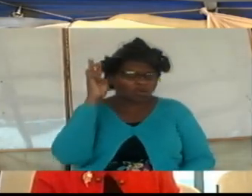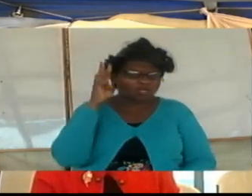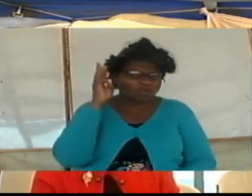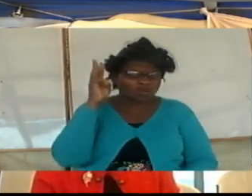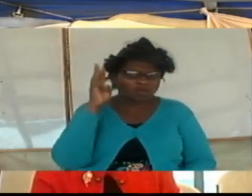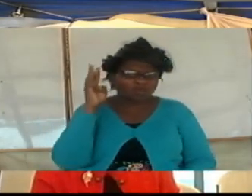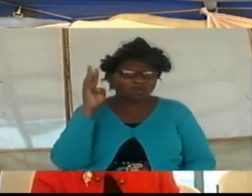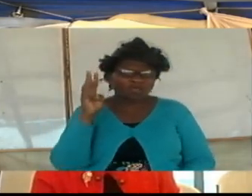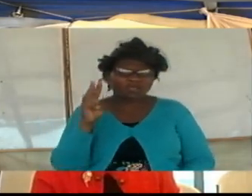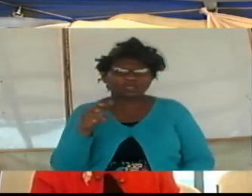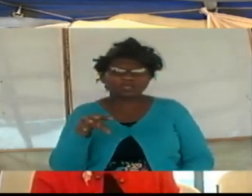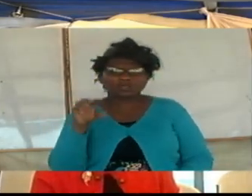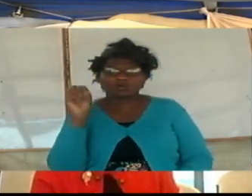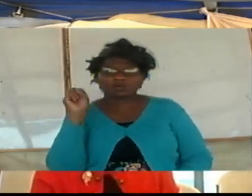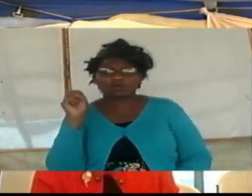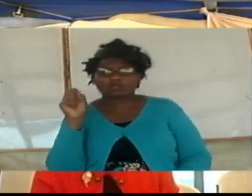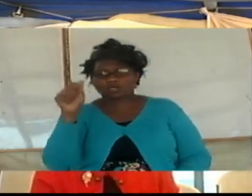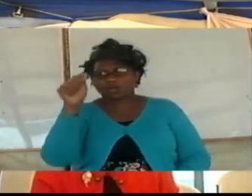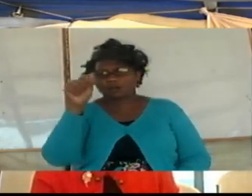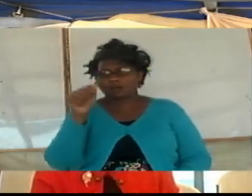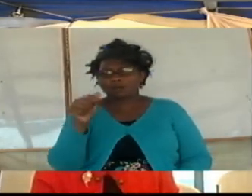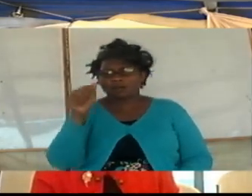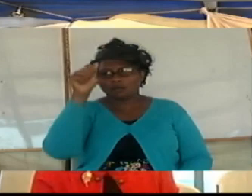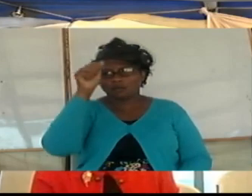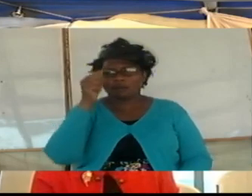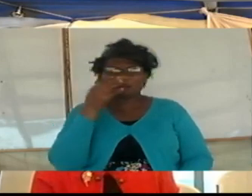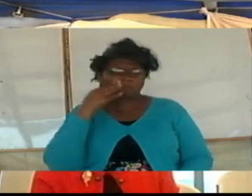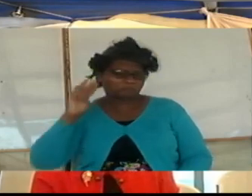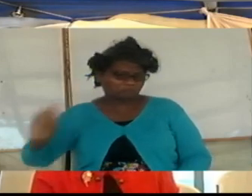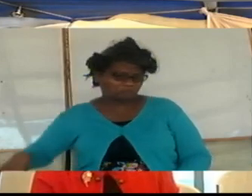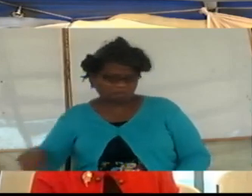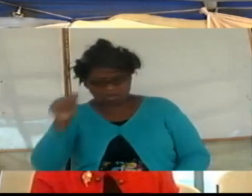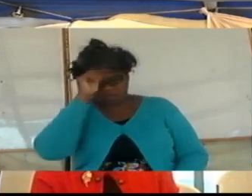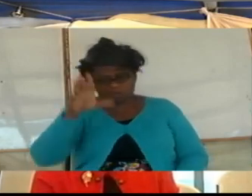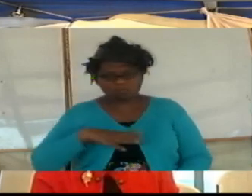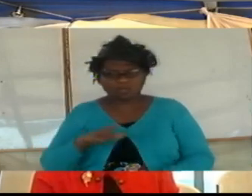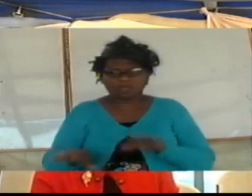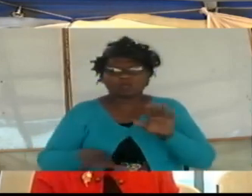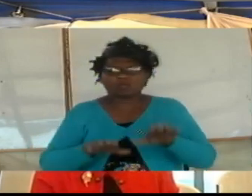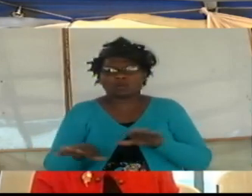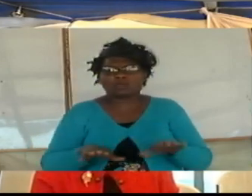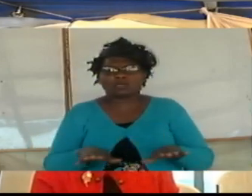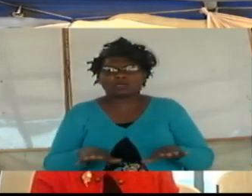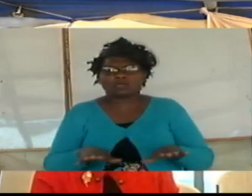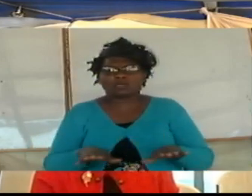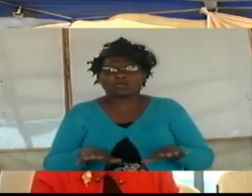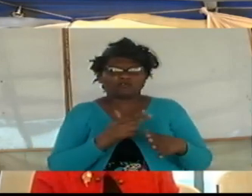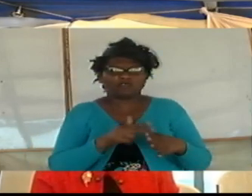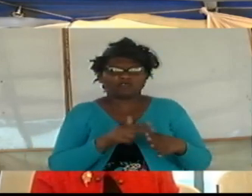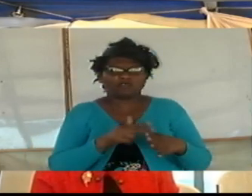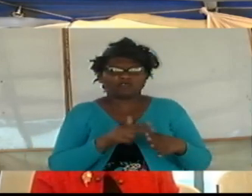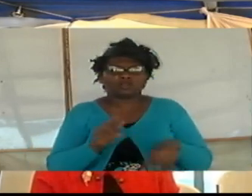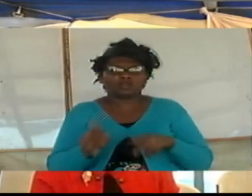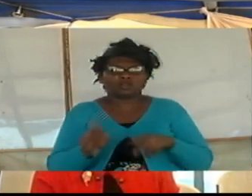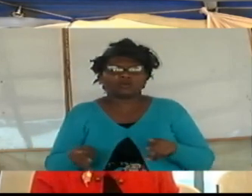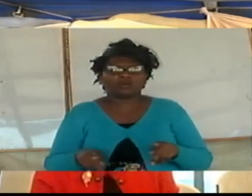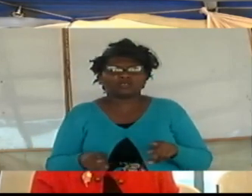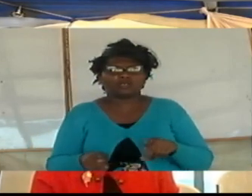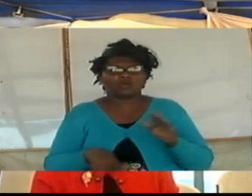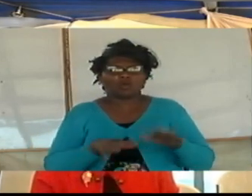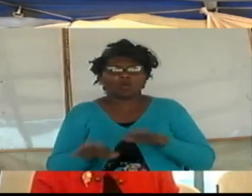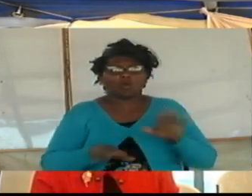regular person, a regular madman walking at night, you know, because a lot of those persons are at Halfway Tree. But the person kept on walking a lot faster,